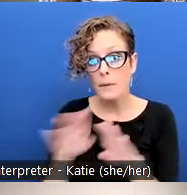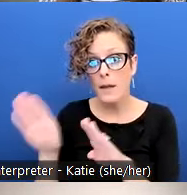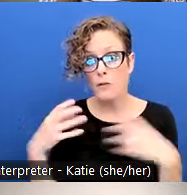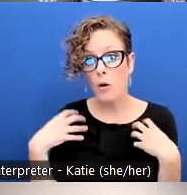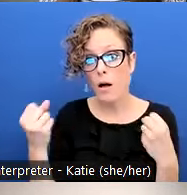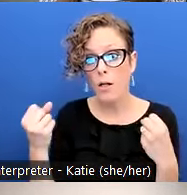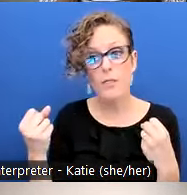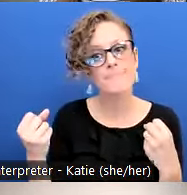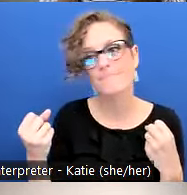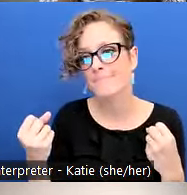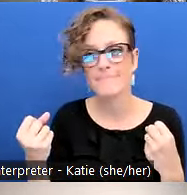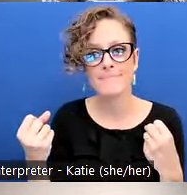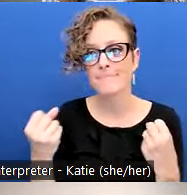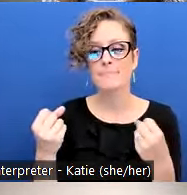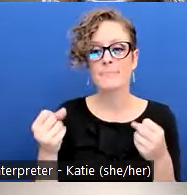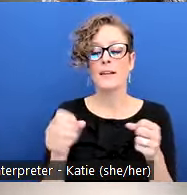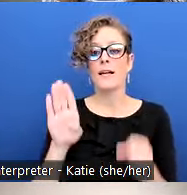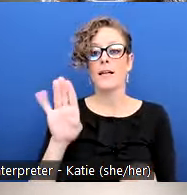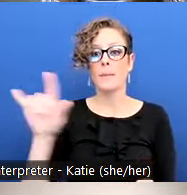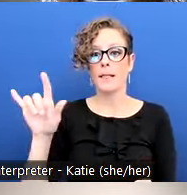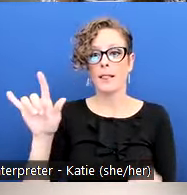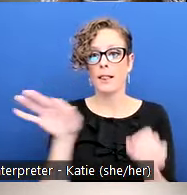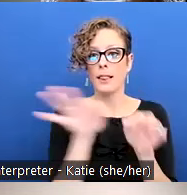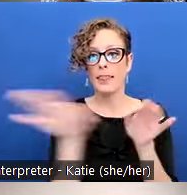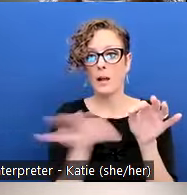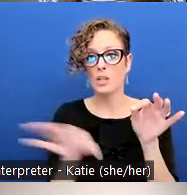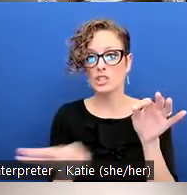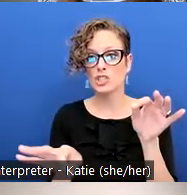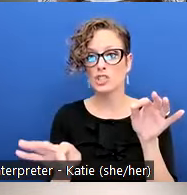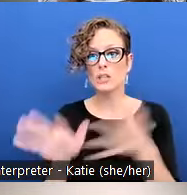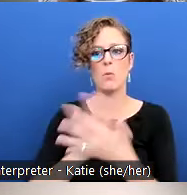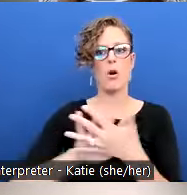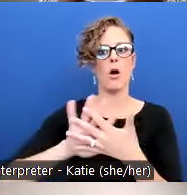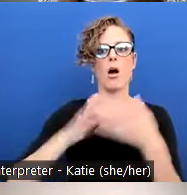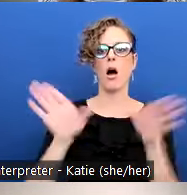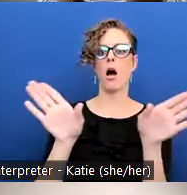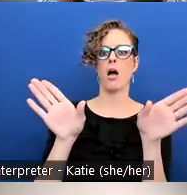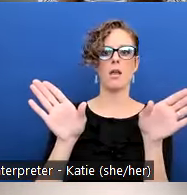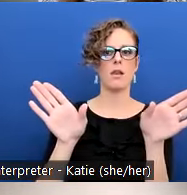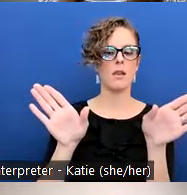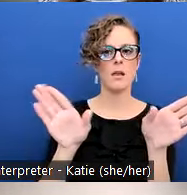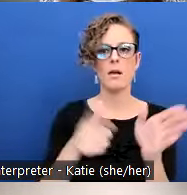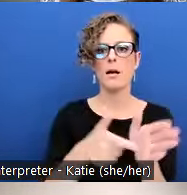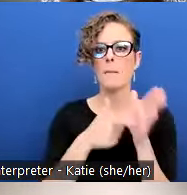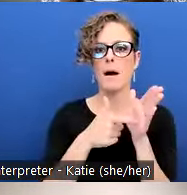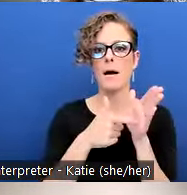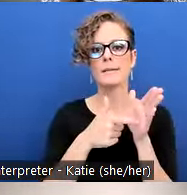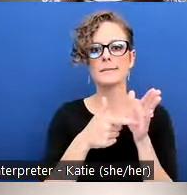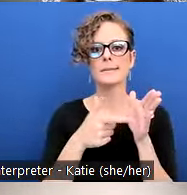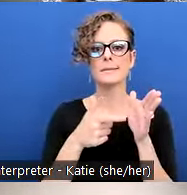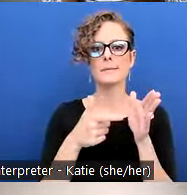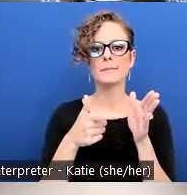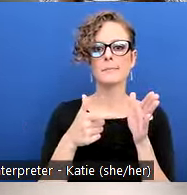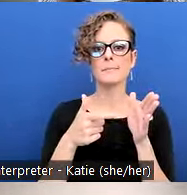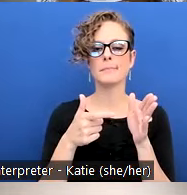The language in the bill is quite broad. It just has to fit under allowable uses of ARPA